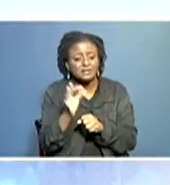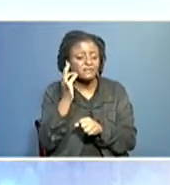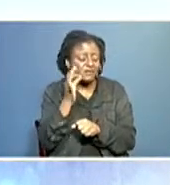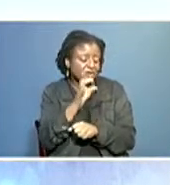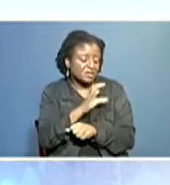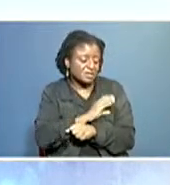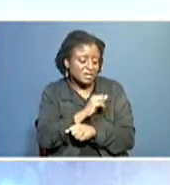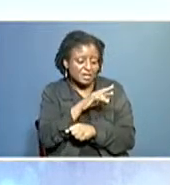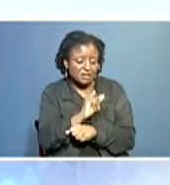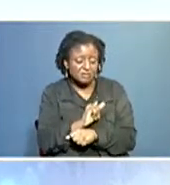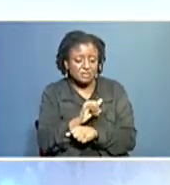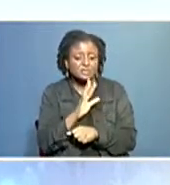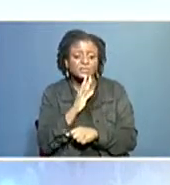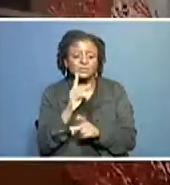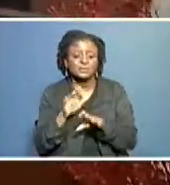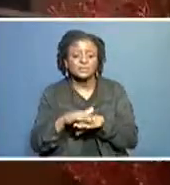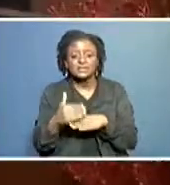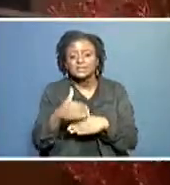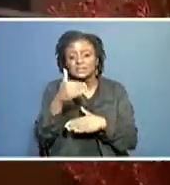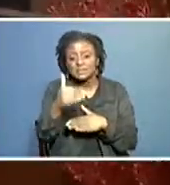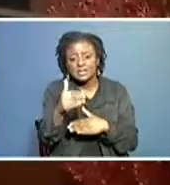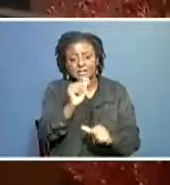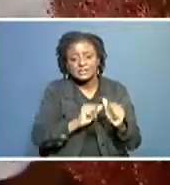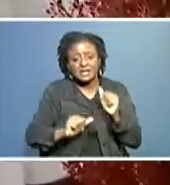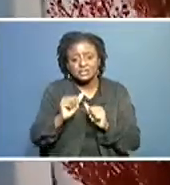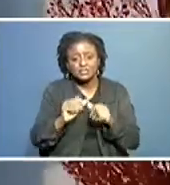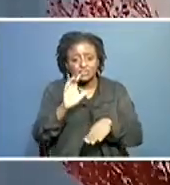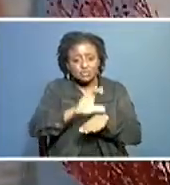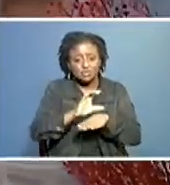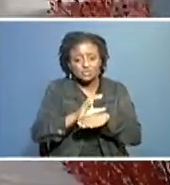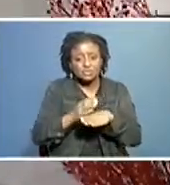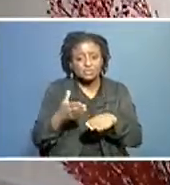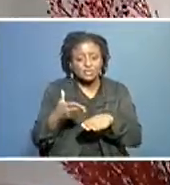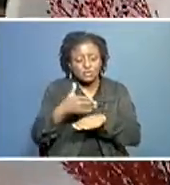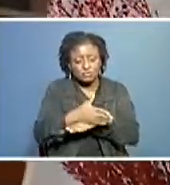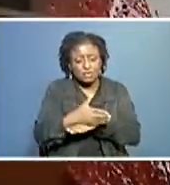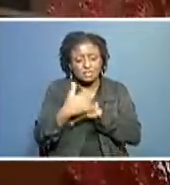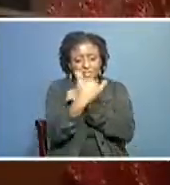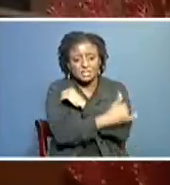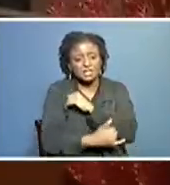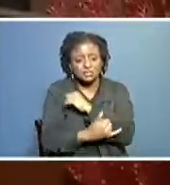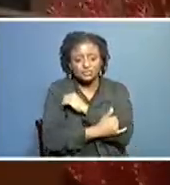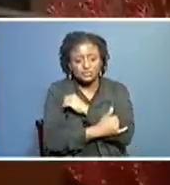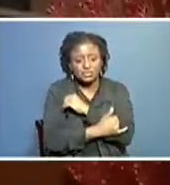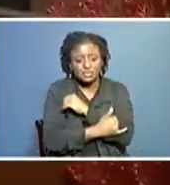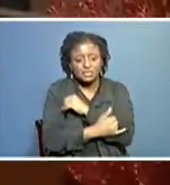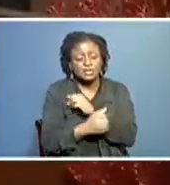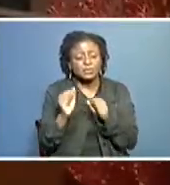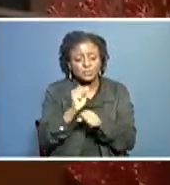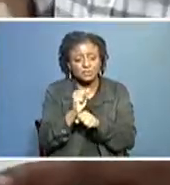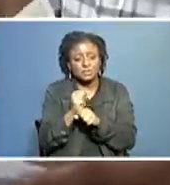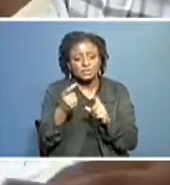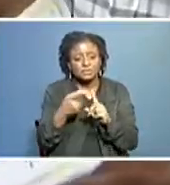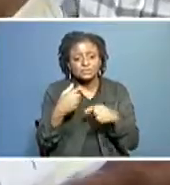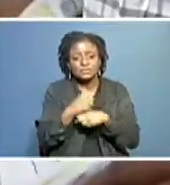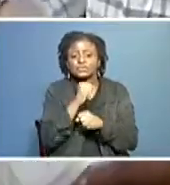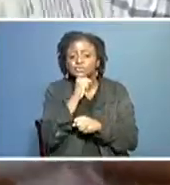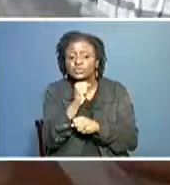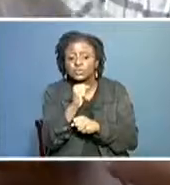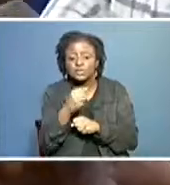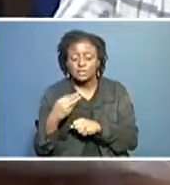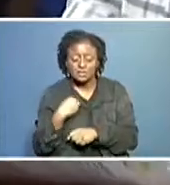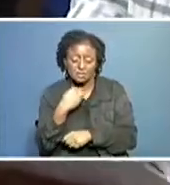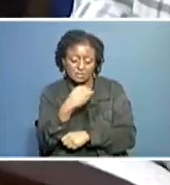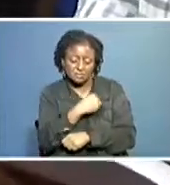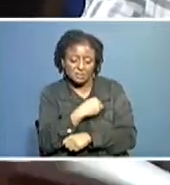on their next move. Churches across the country pulling out all the stops to ensure that their congregants are safe in the face